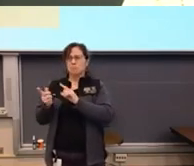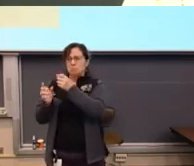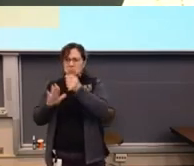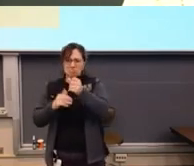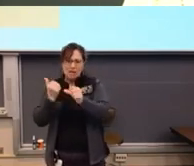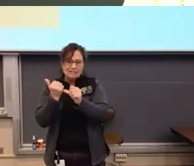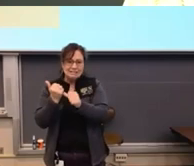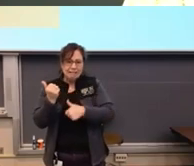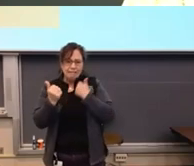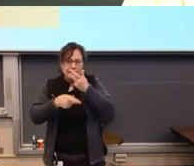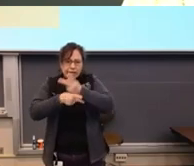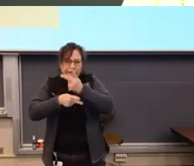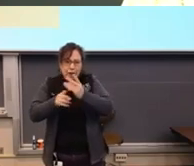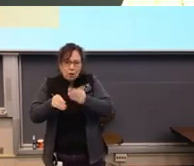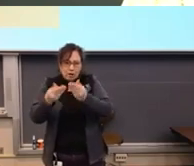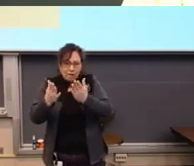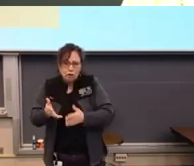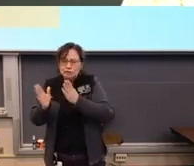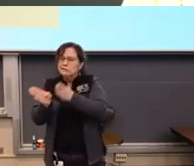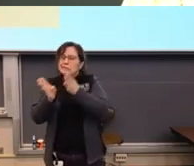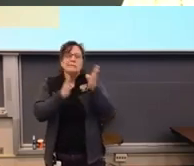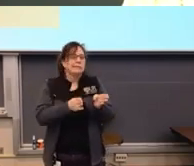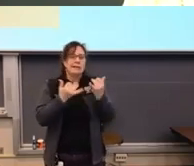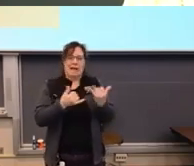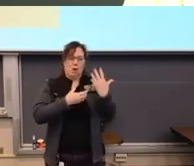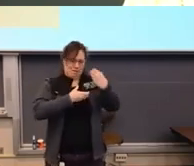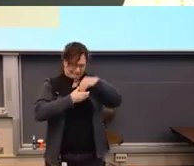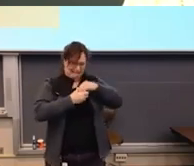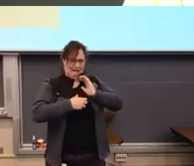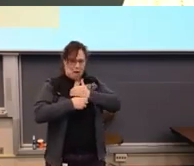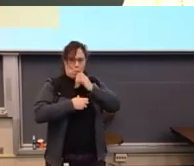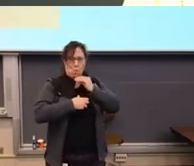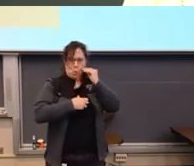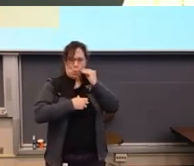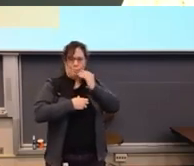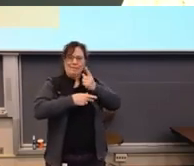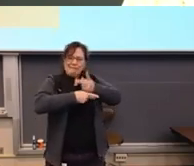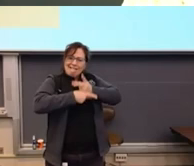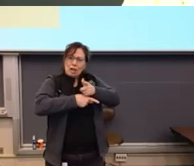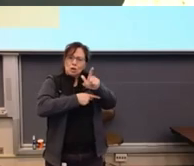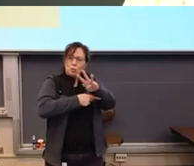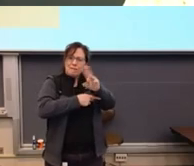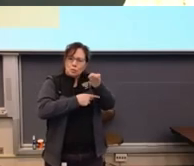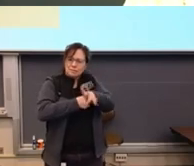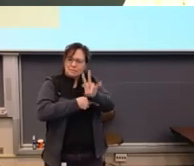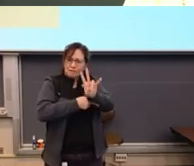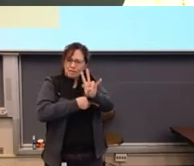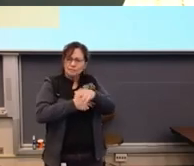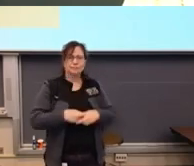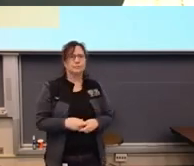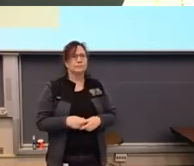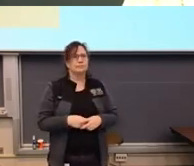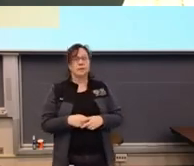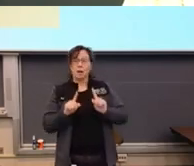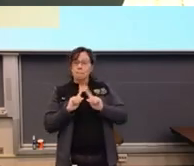with caregivers to now he's living in our home with 24/7 care. The piece that's challenging